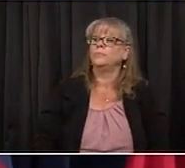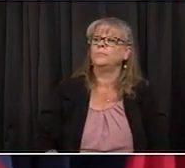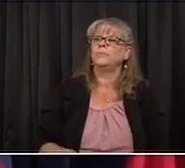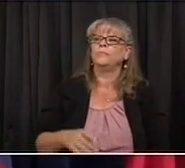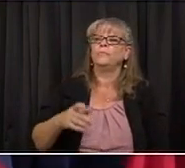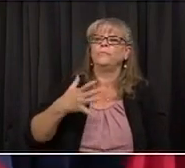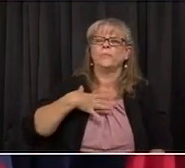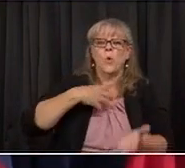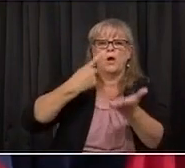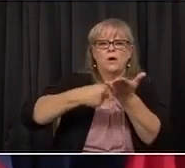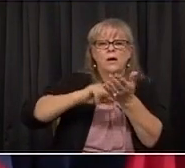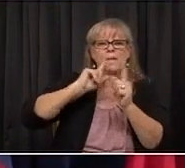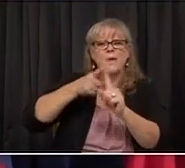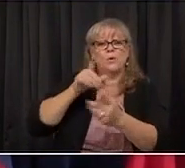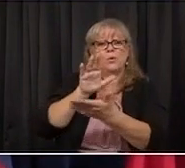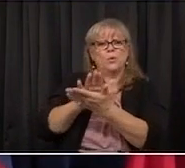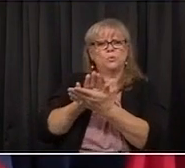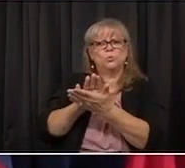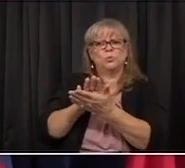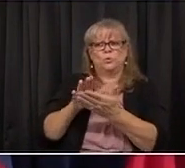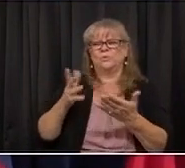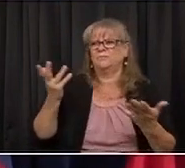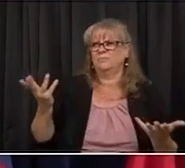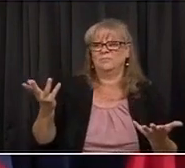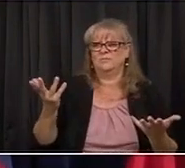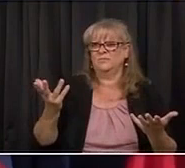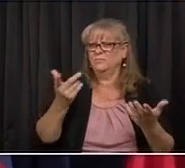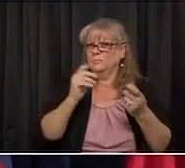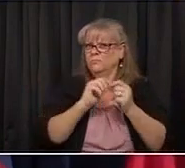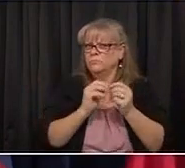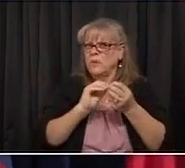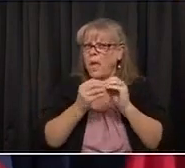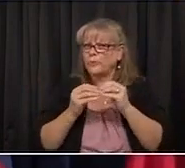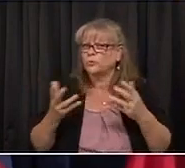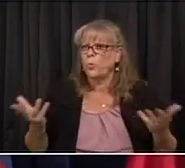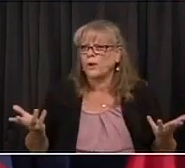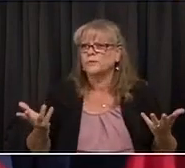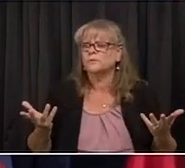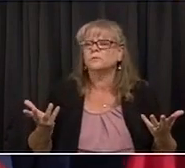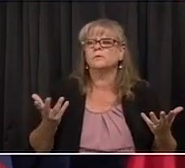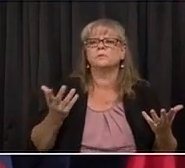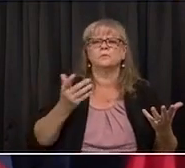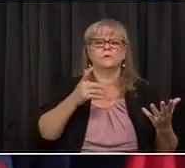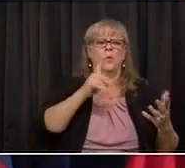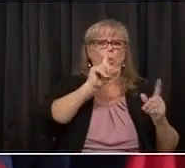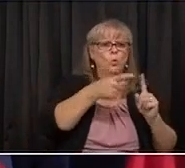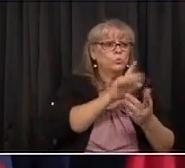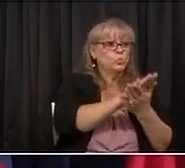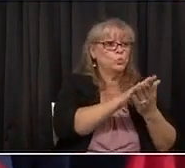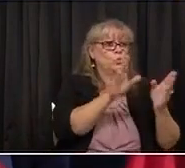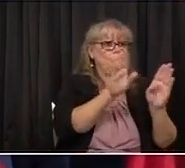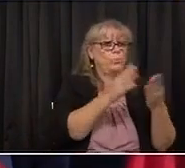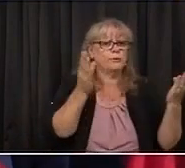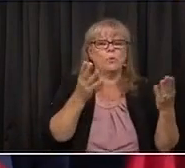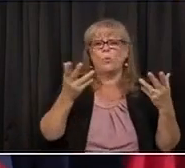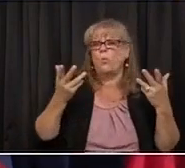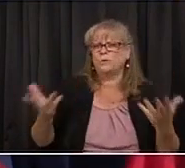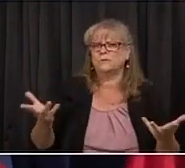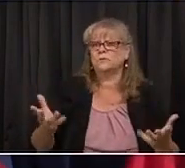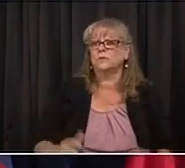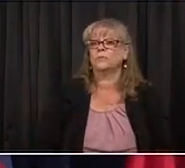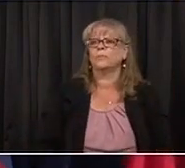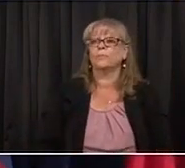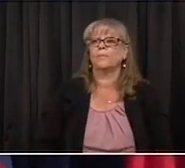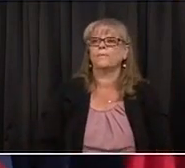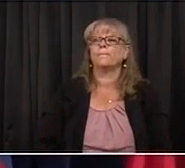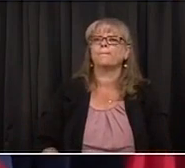specific threshold that you would like to see in order for schools to be open? The protocol for school-based